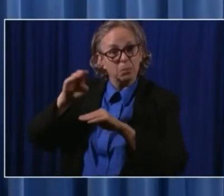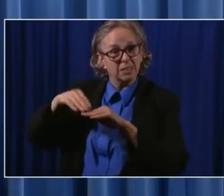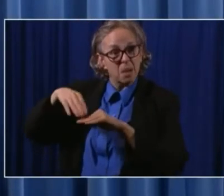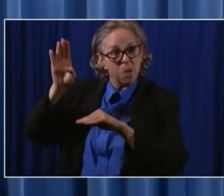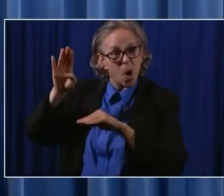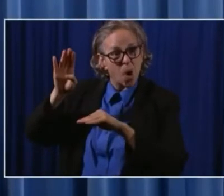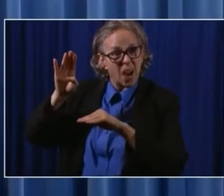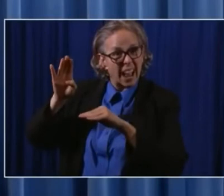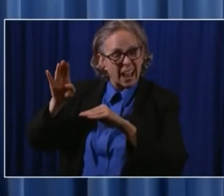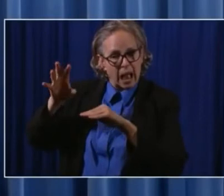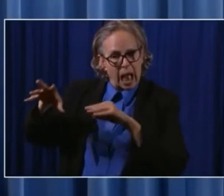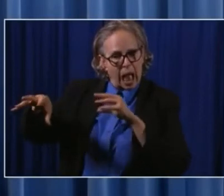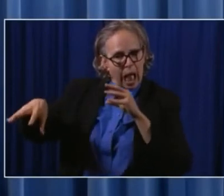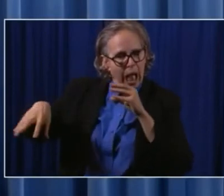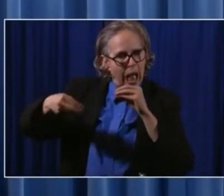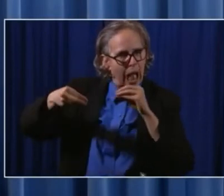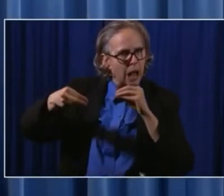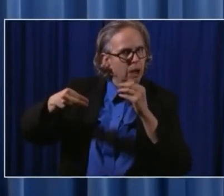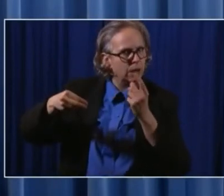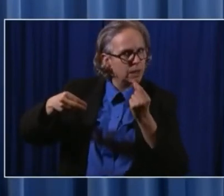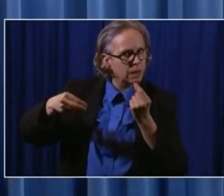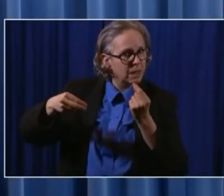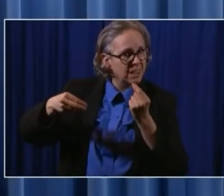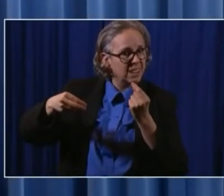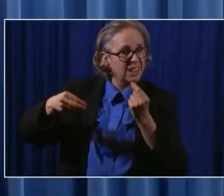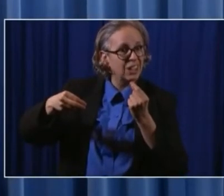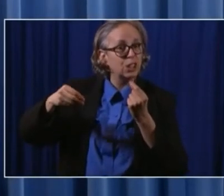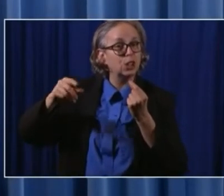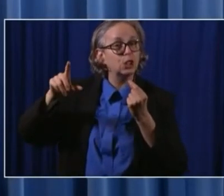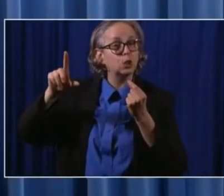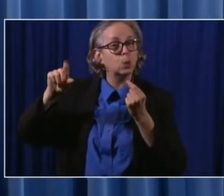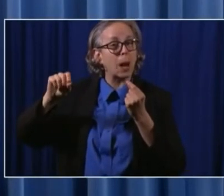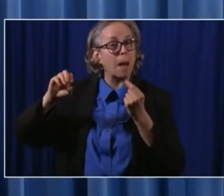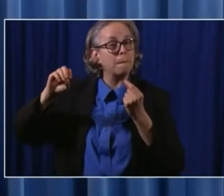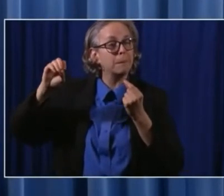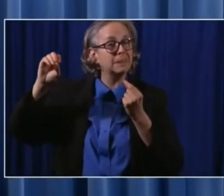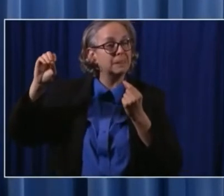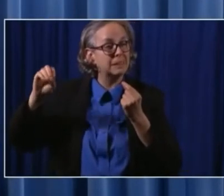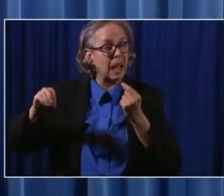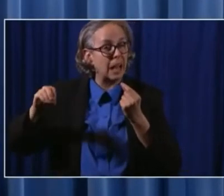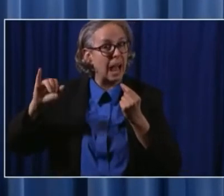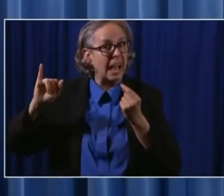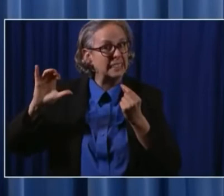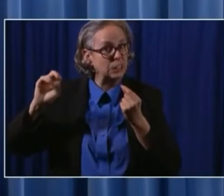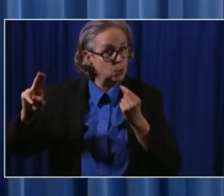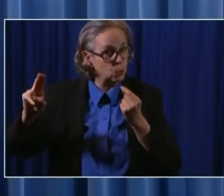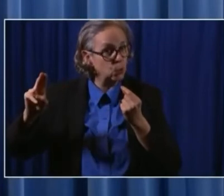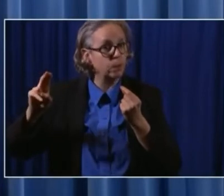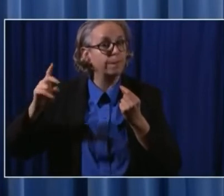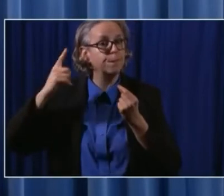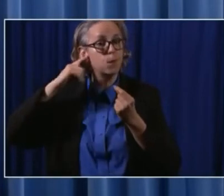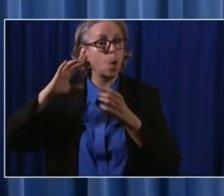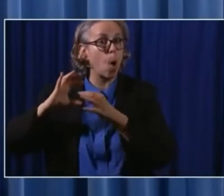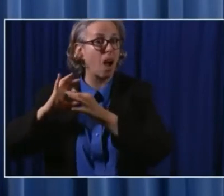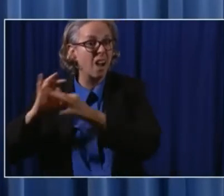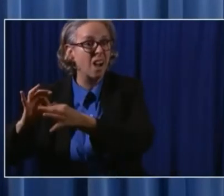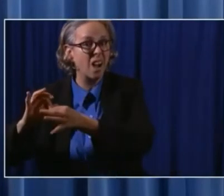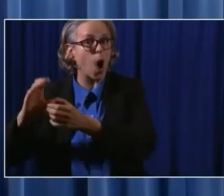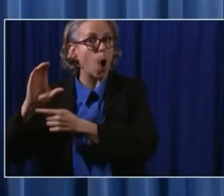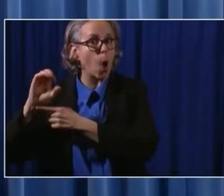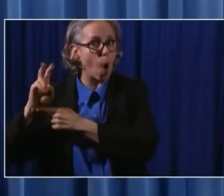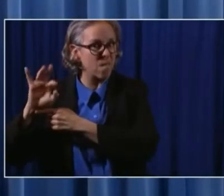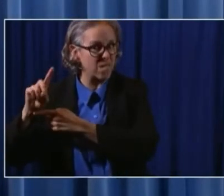20% of the normal ICU capacity is being used for COVID-19 positive patients, 20% or more. Of